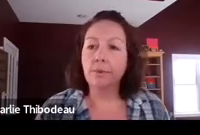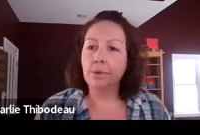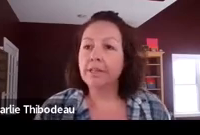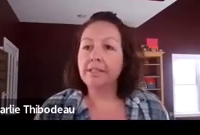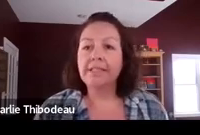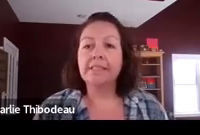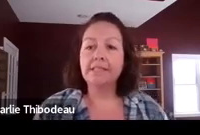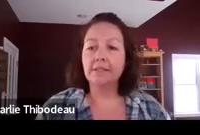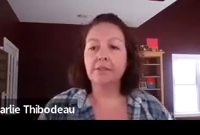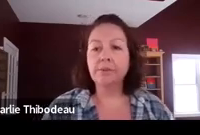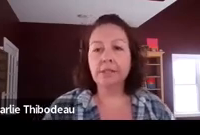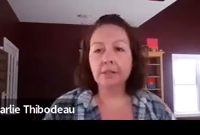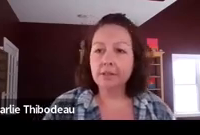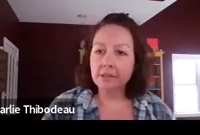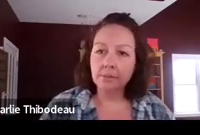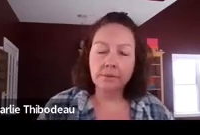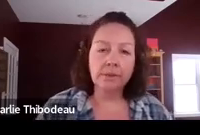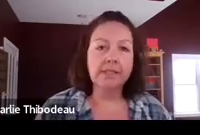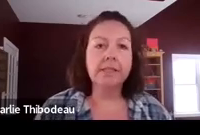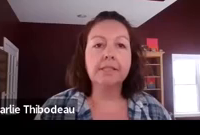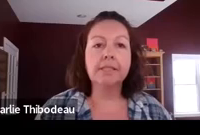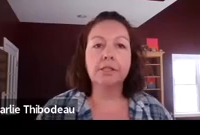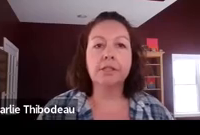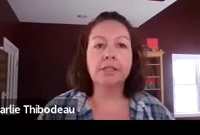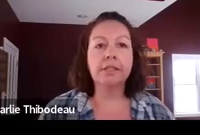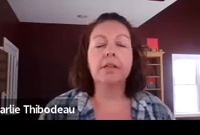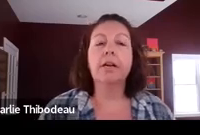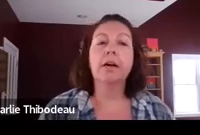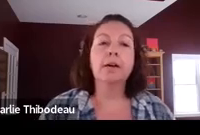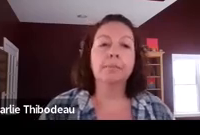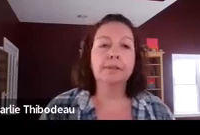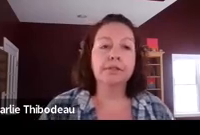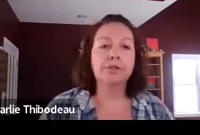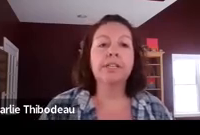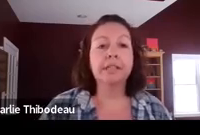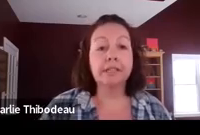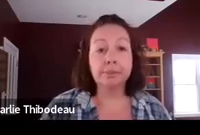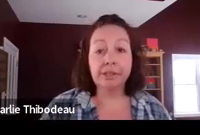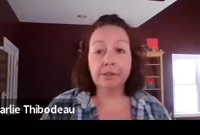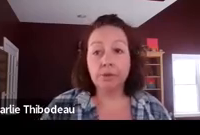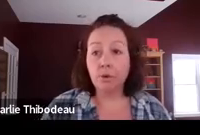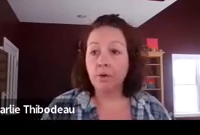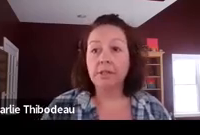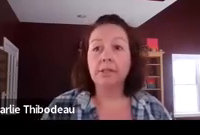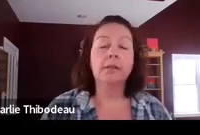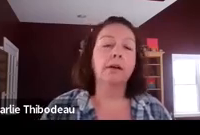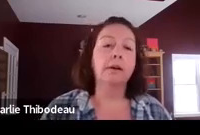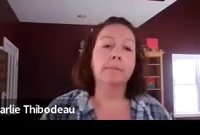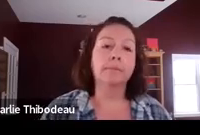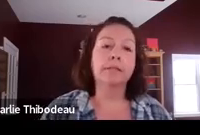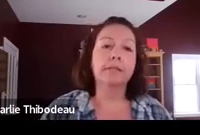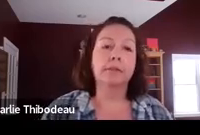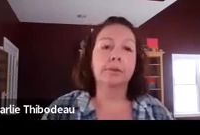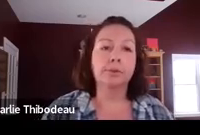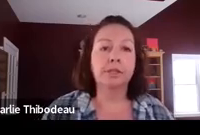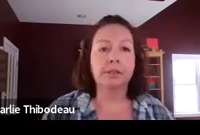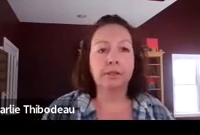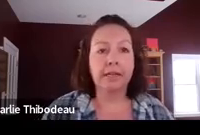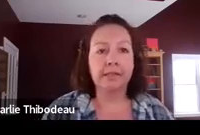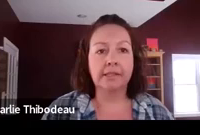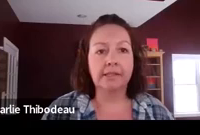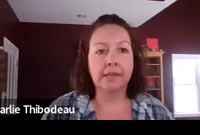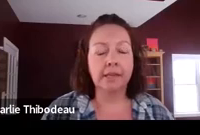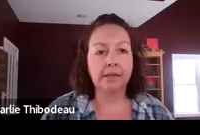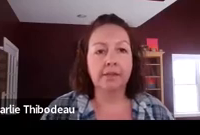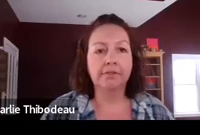Okay, so it is 3 o'clock, so we're going to get started. This training is being recorded, so you